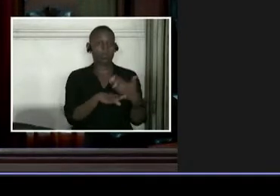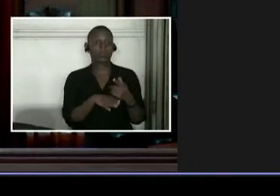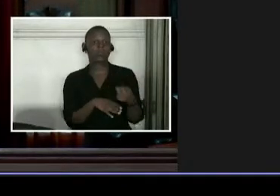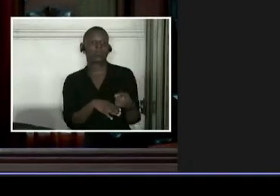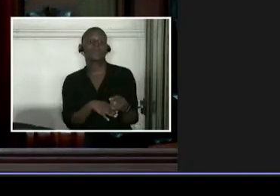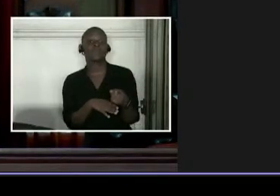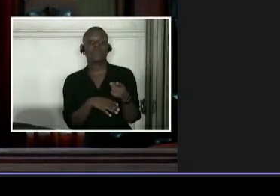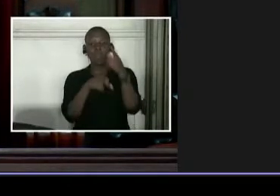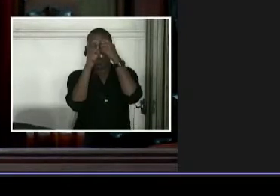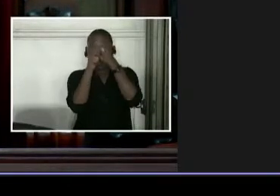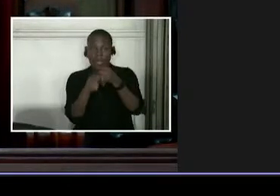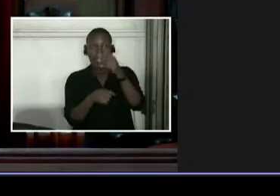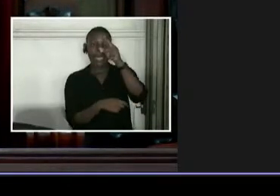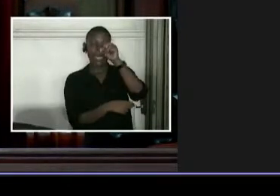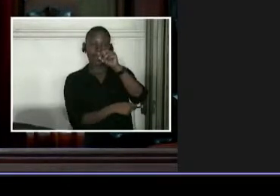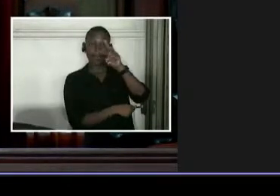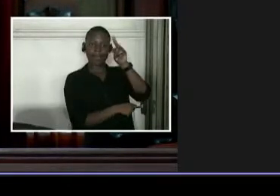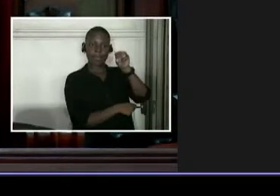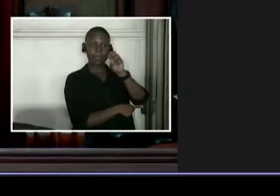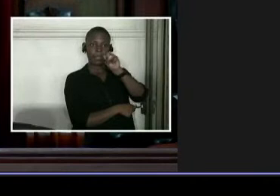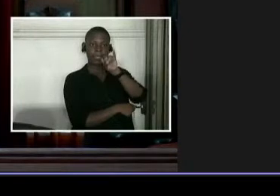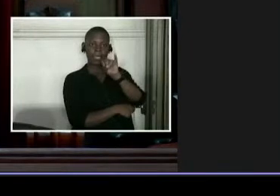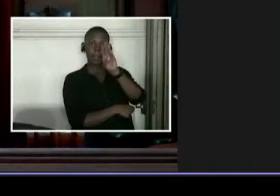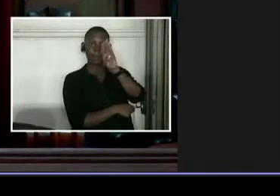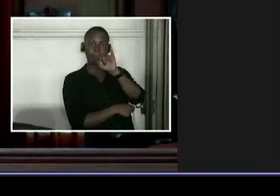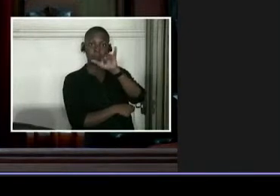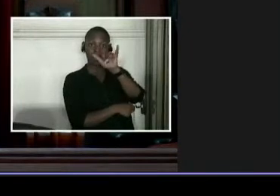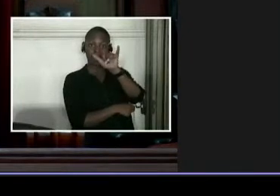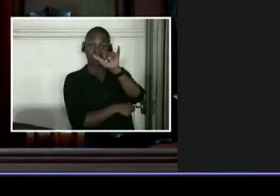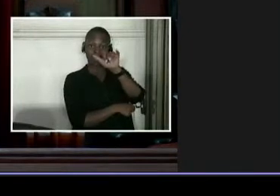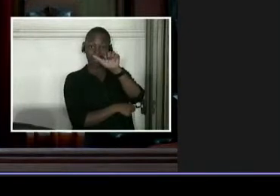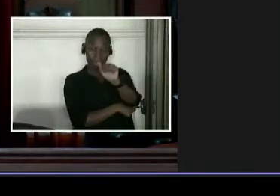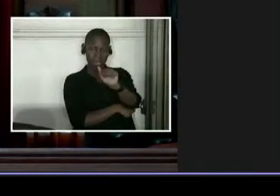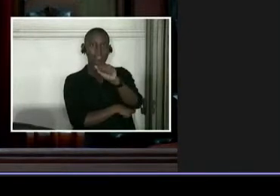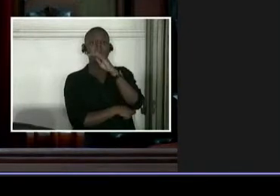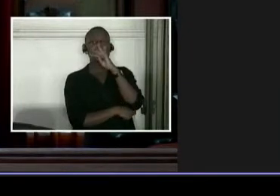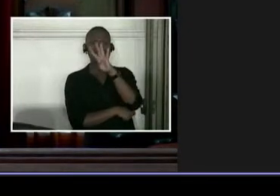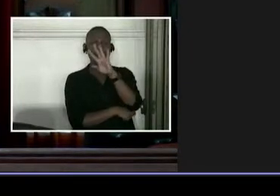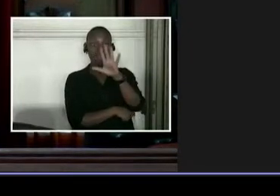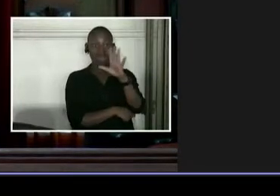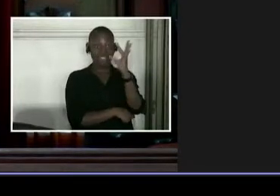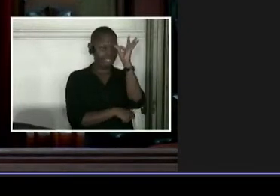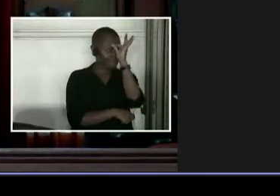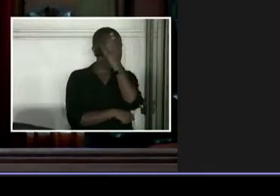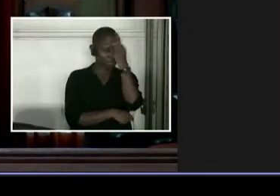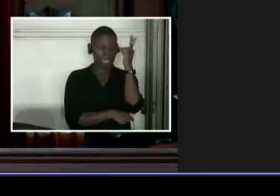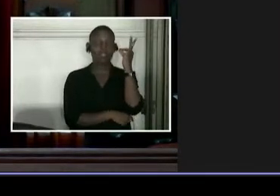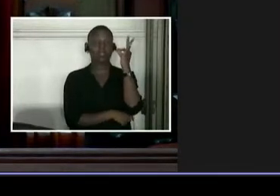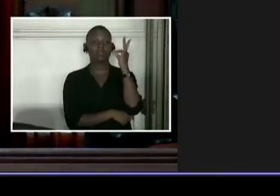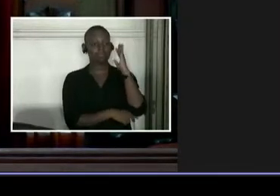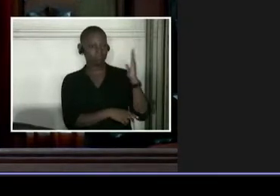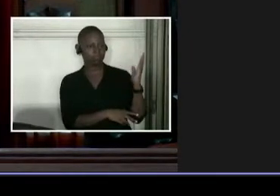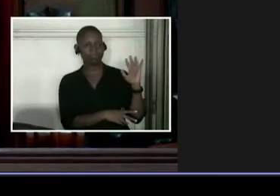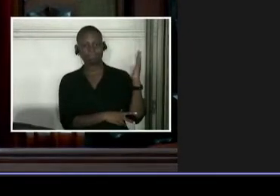Honourable N.M. Sibiya. You have 45 minutes, Honourable Member.